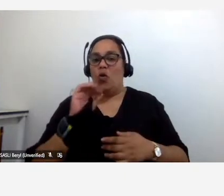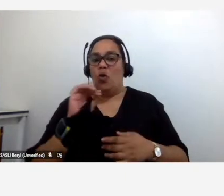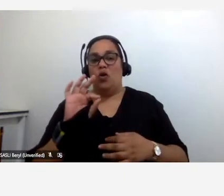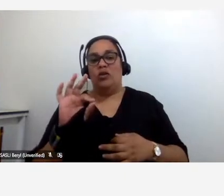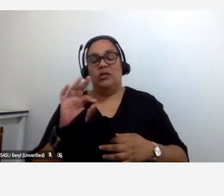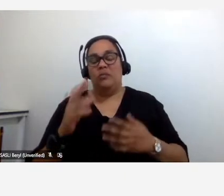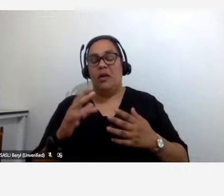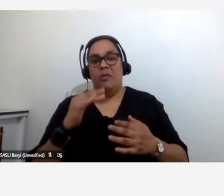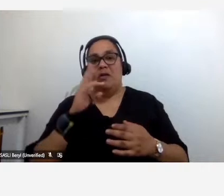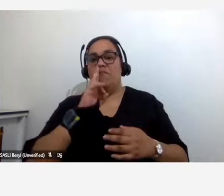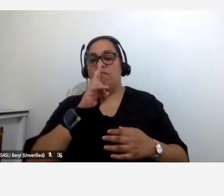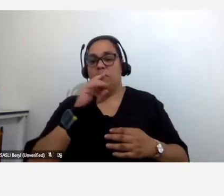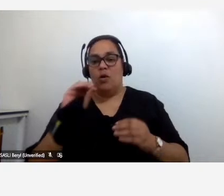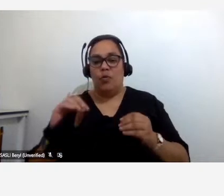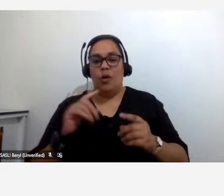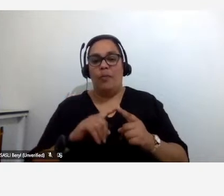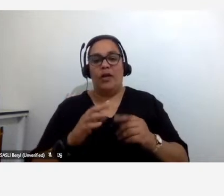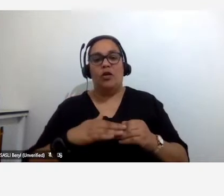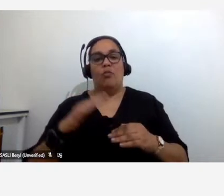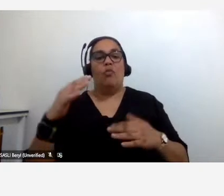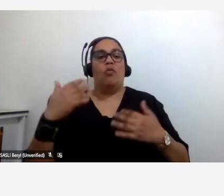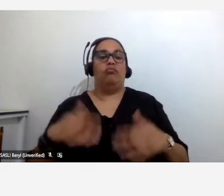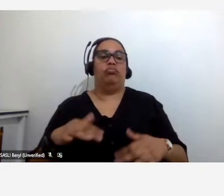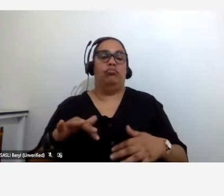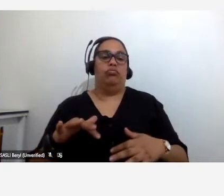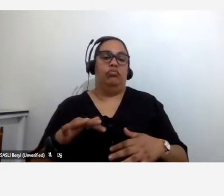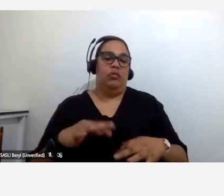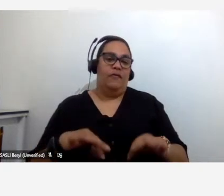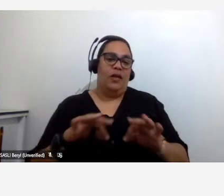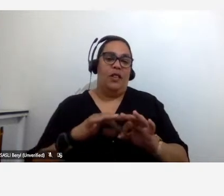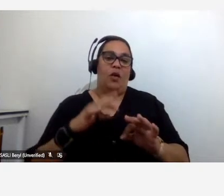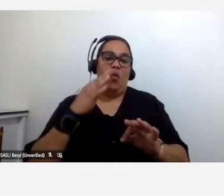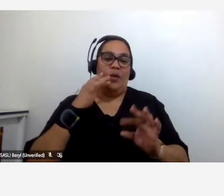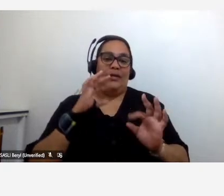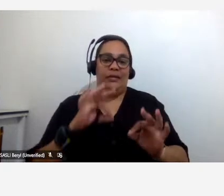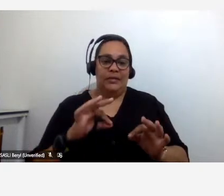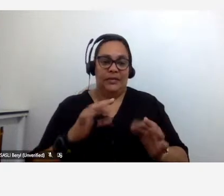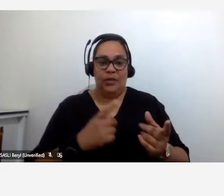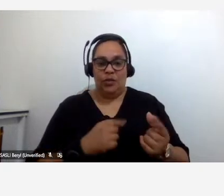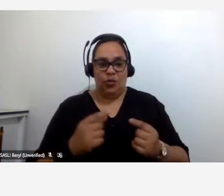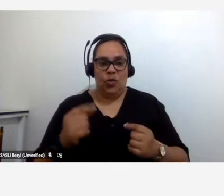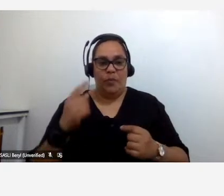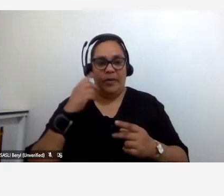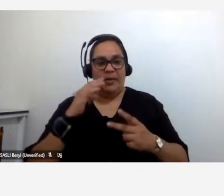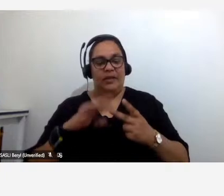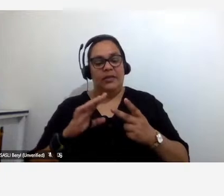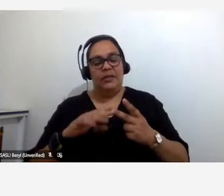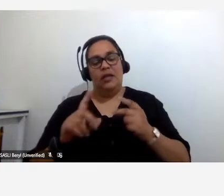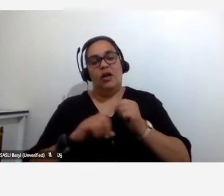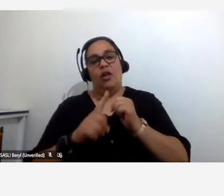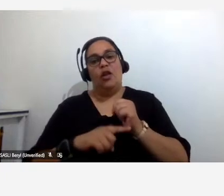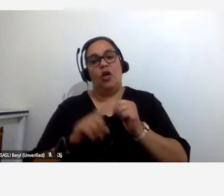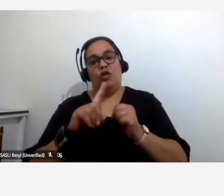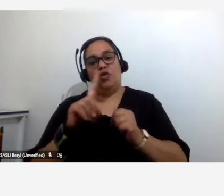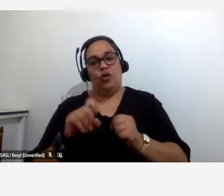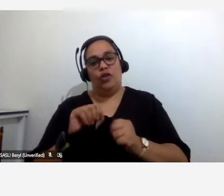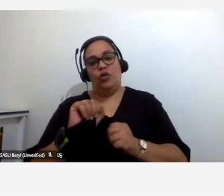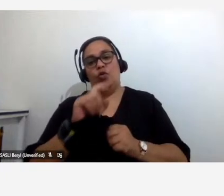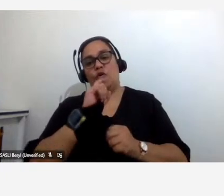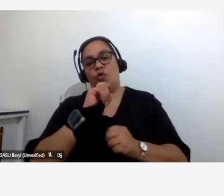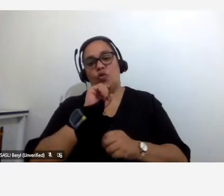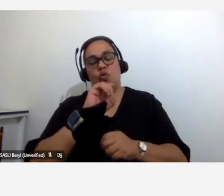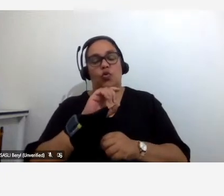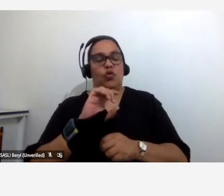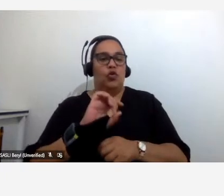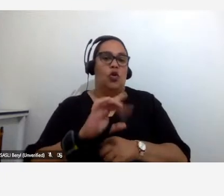but it becomes more valid again. 188, I think this second last question, the use of